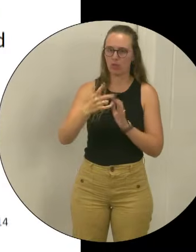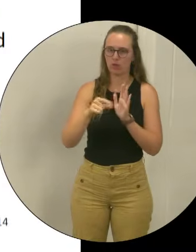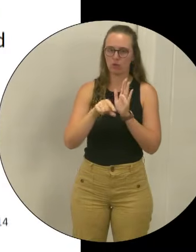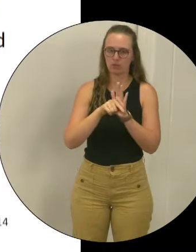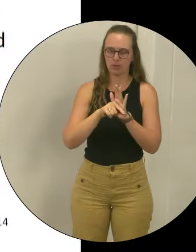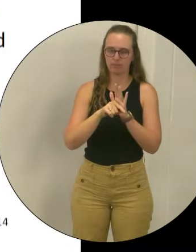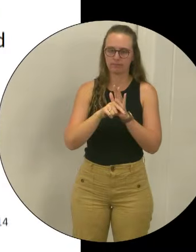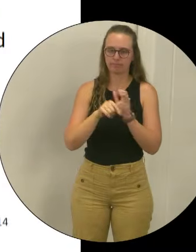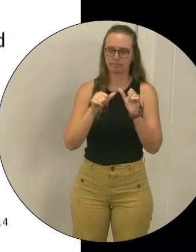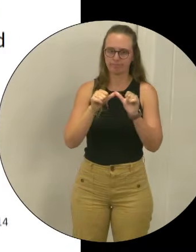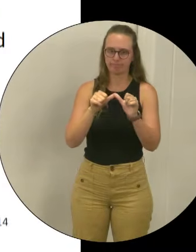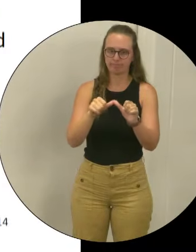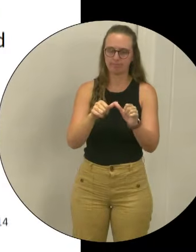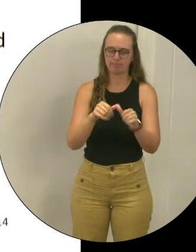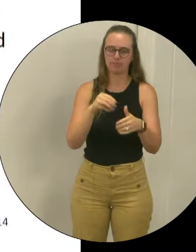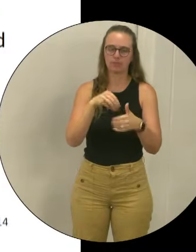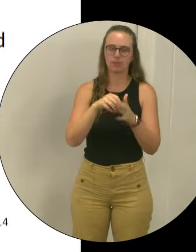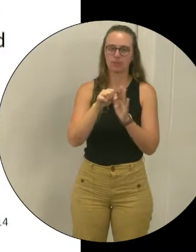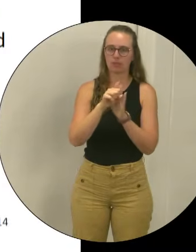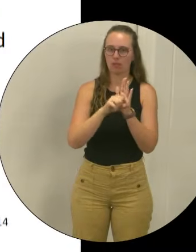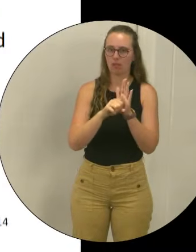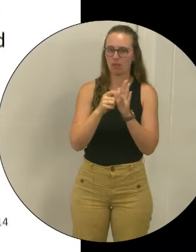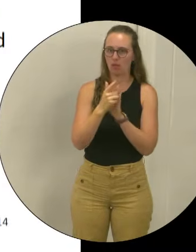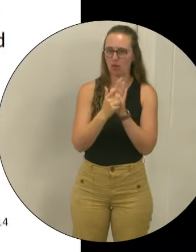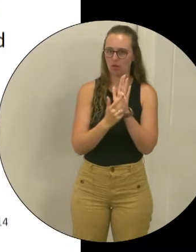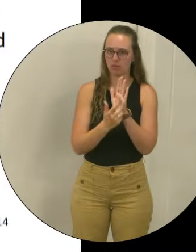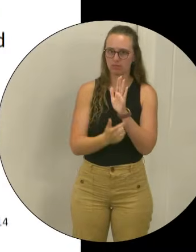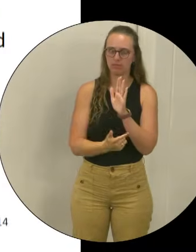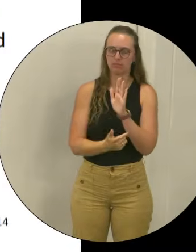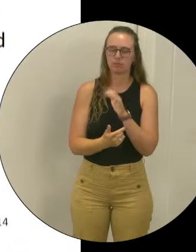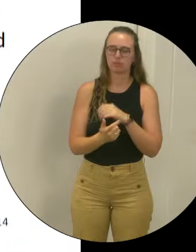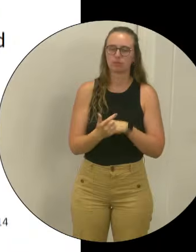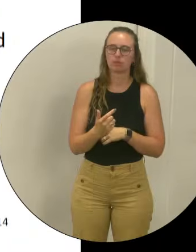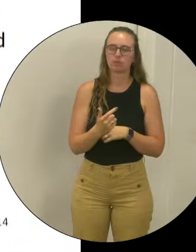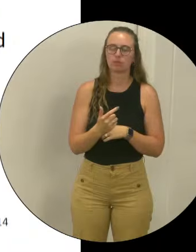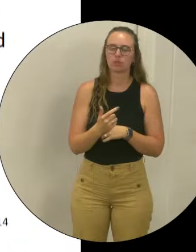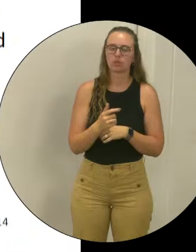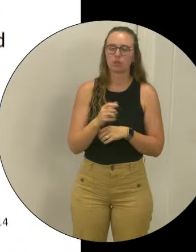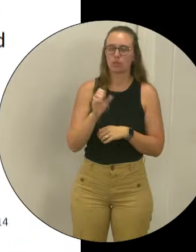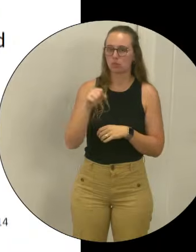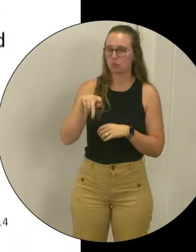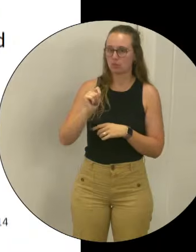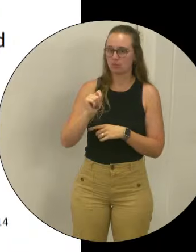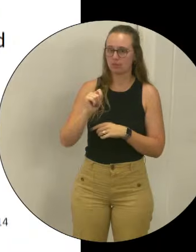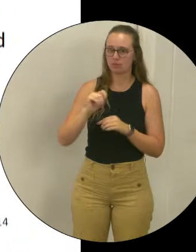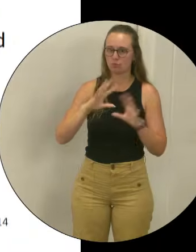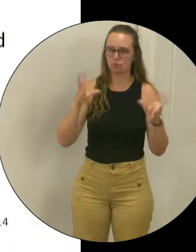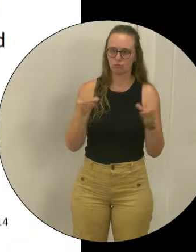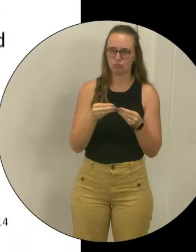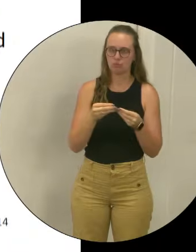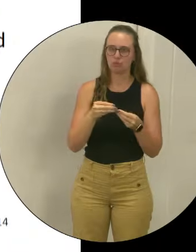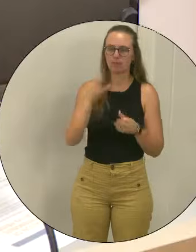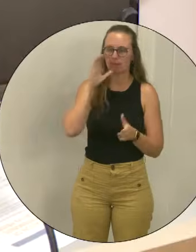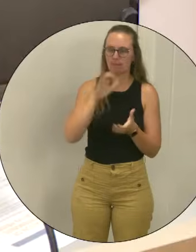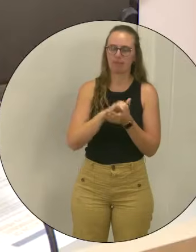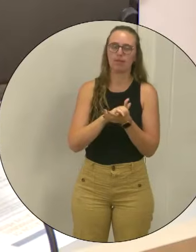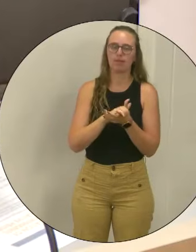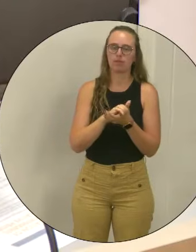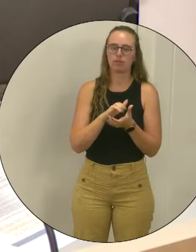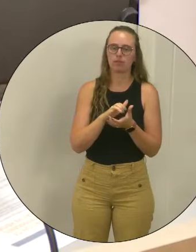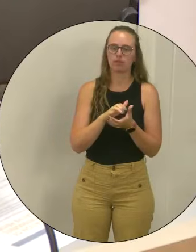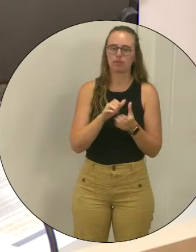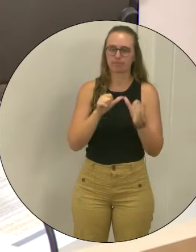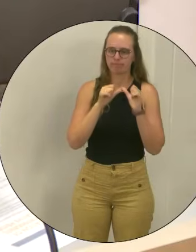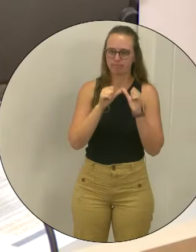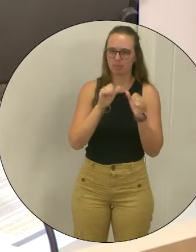provision in state law. And the superintendents as a whole believe that